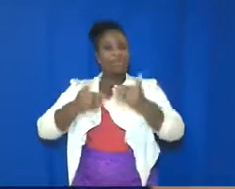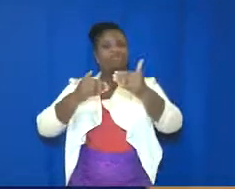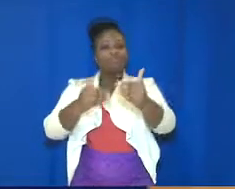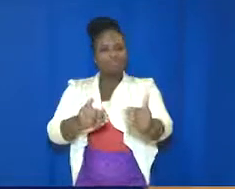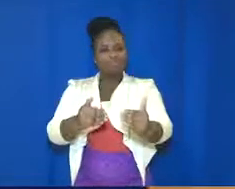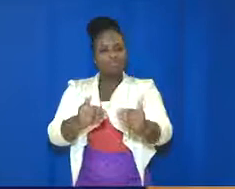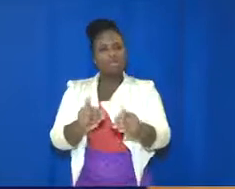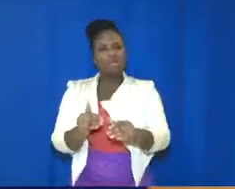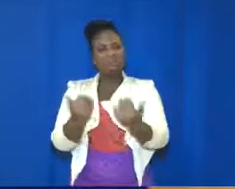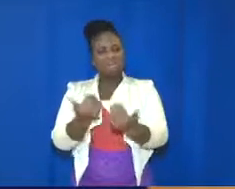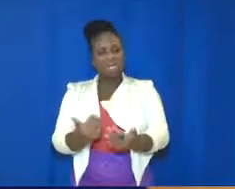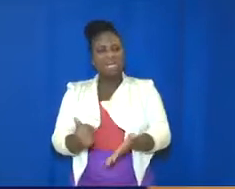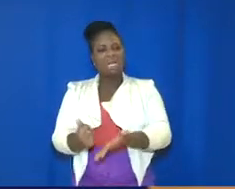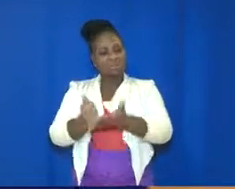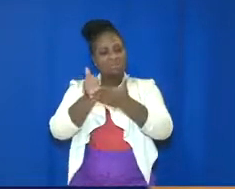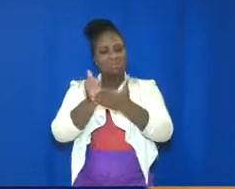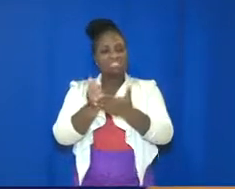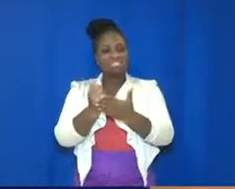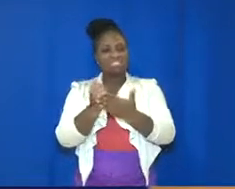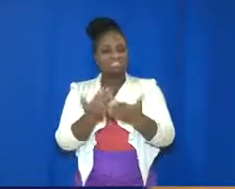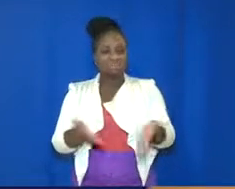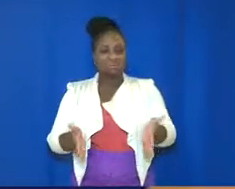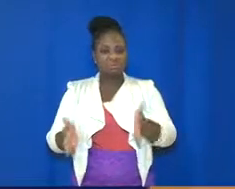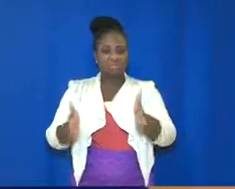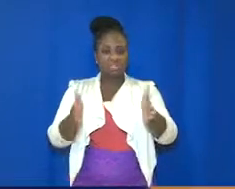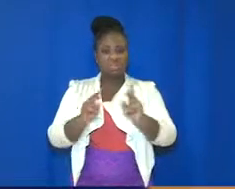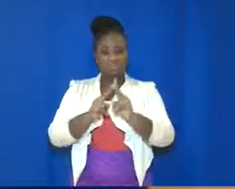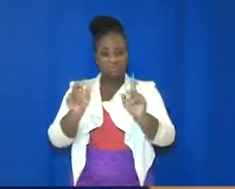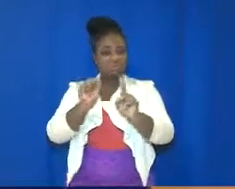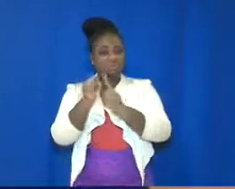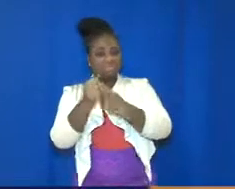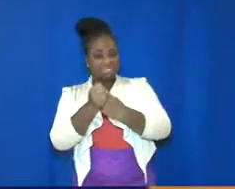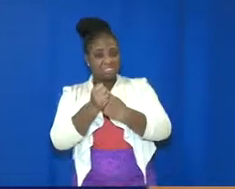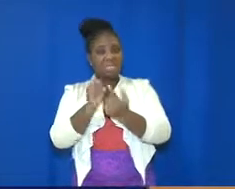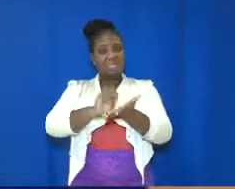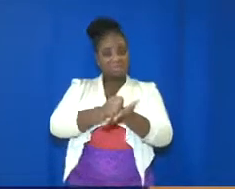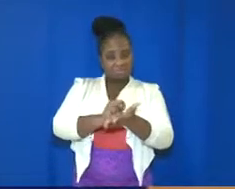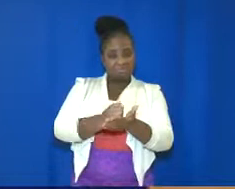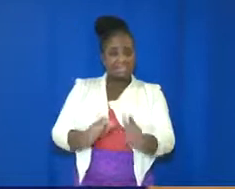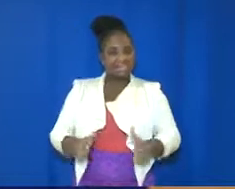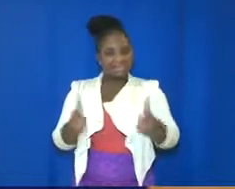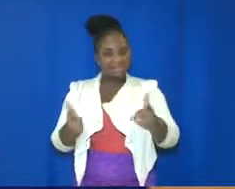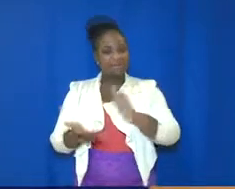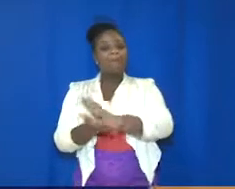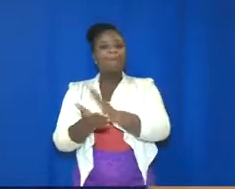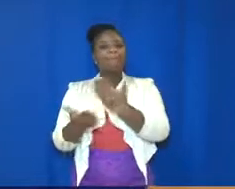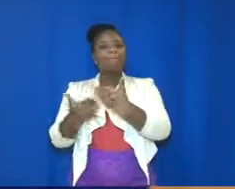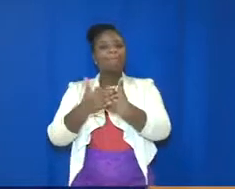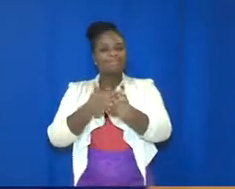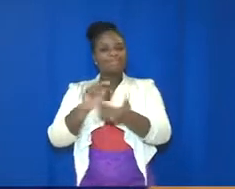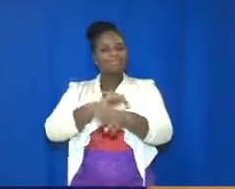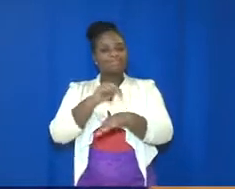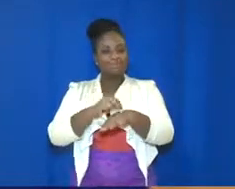forward towards the easing of these restrictions so that our social and economic lives can go back to